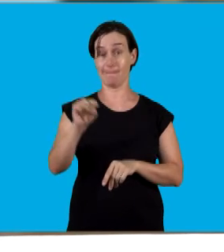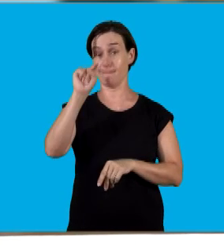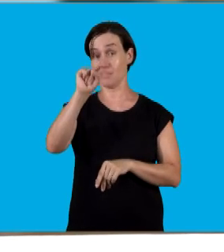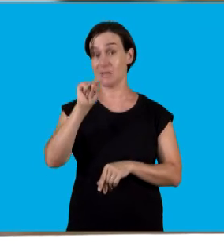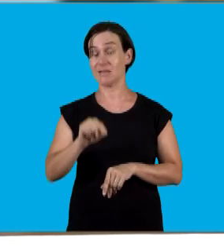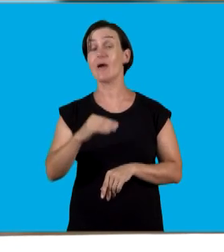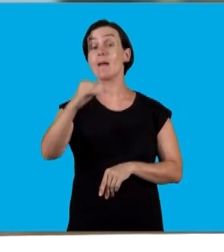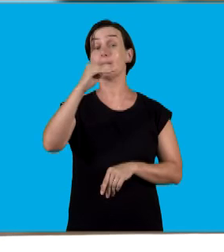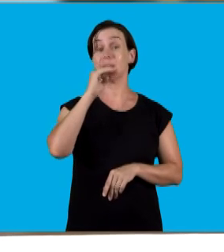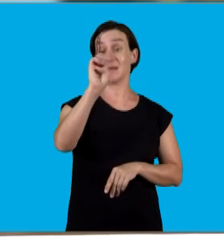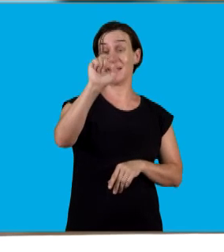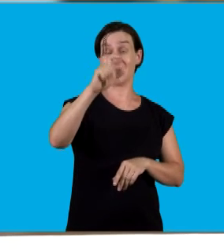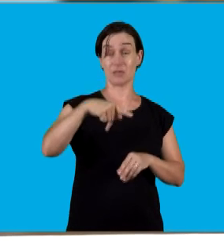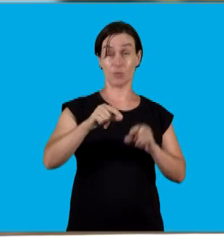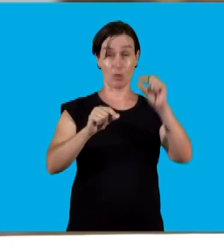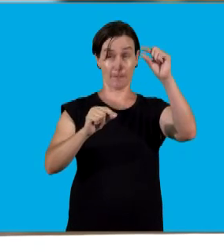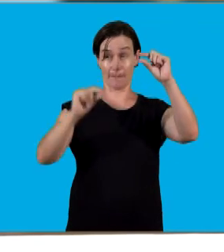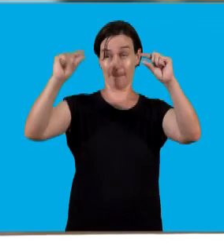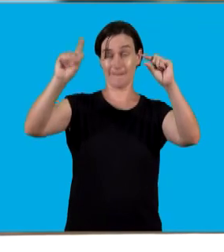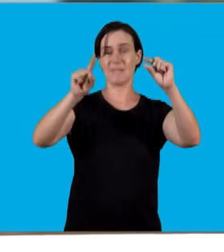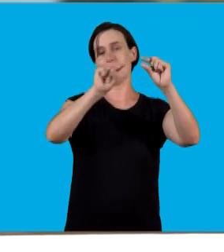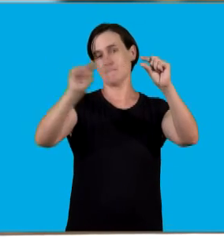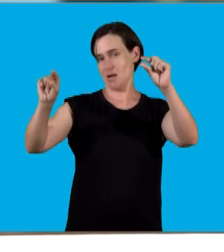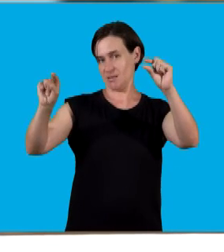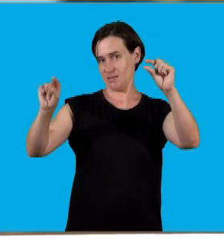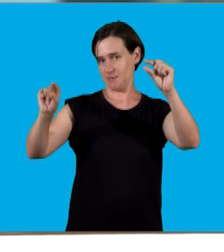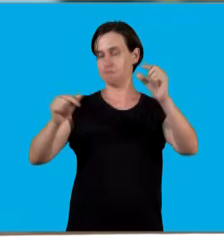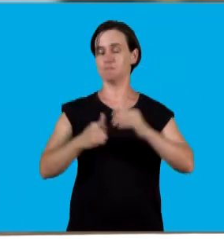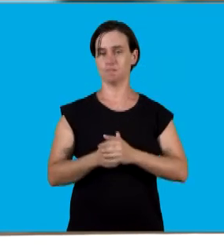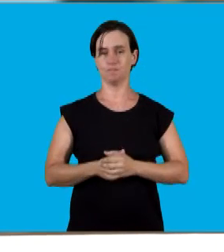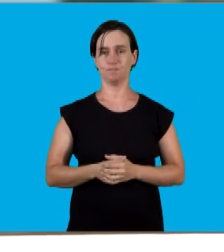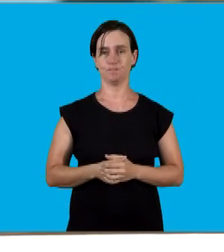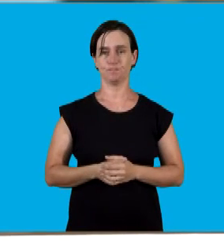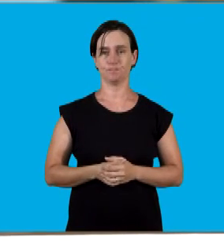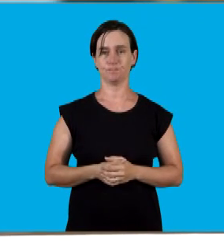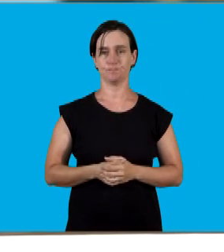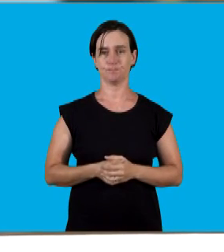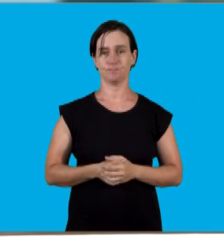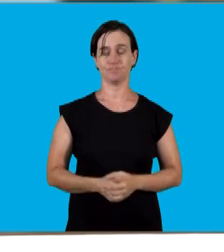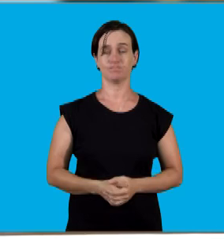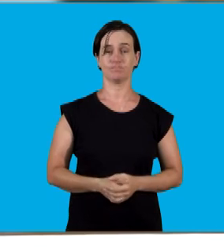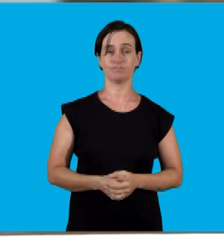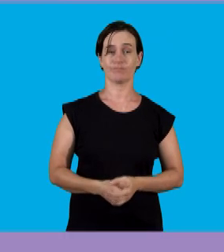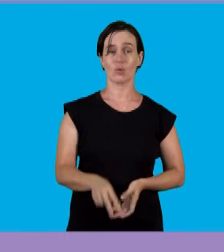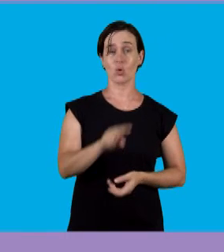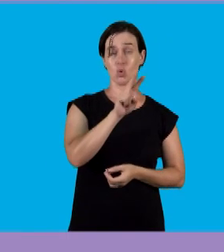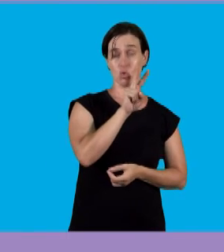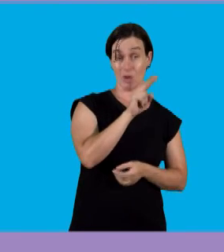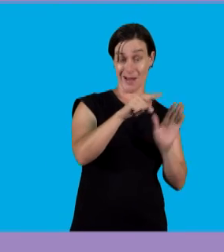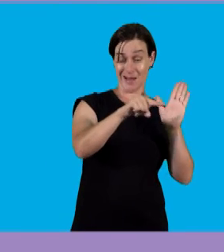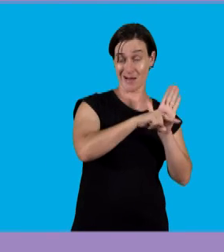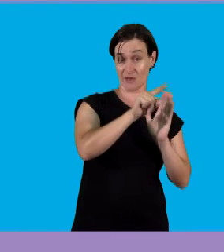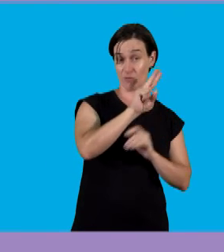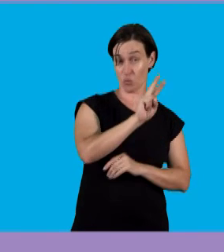base, or powers of the same base, then we need to subtract the exponents. So we are going to subtract those exponents